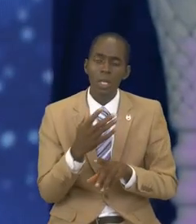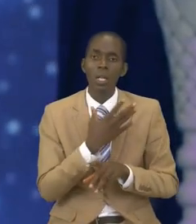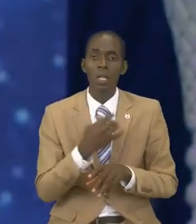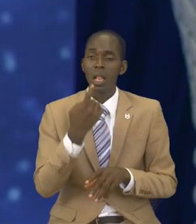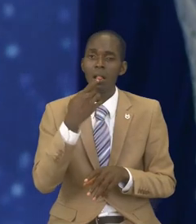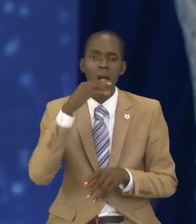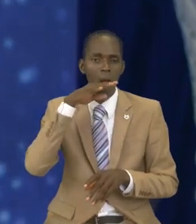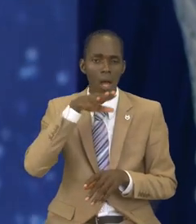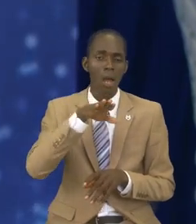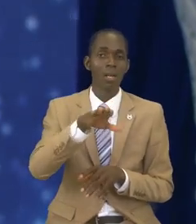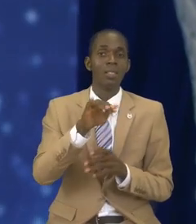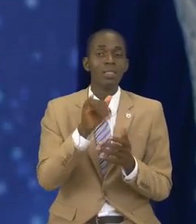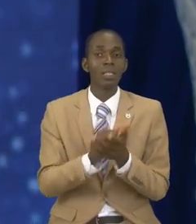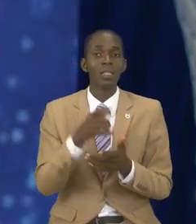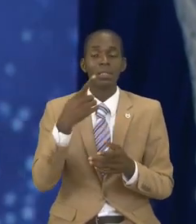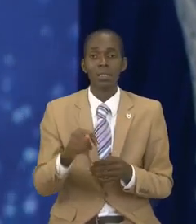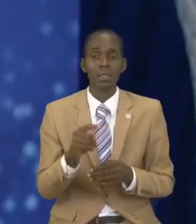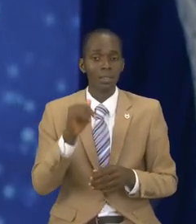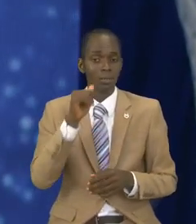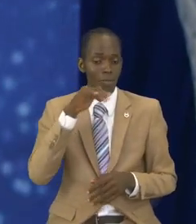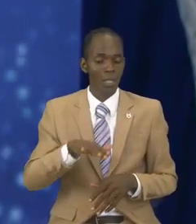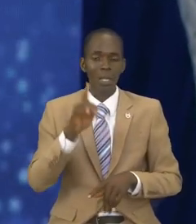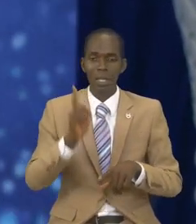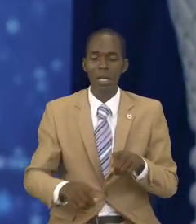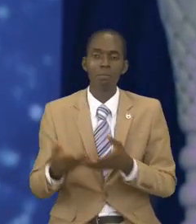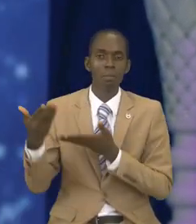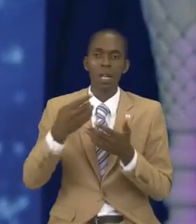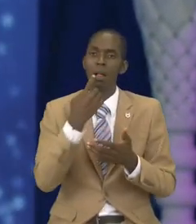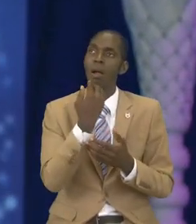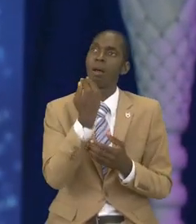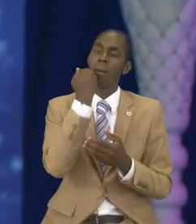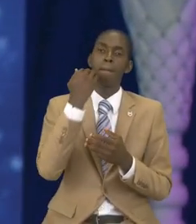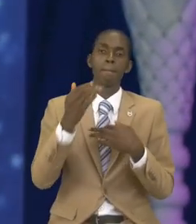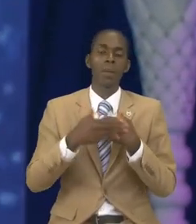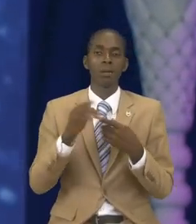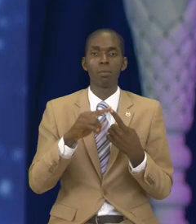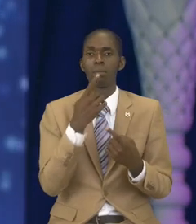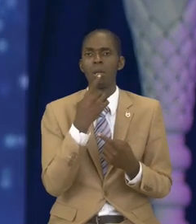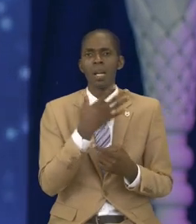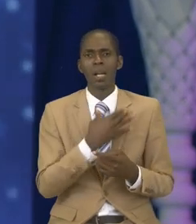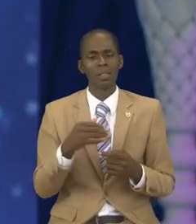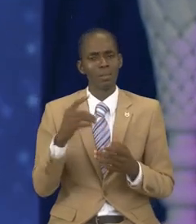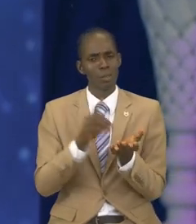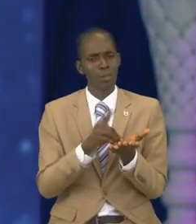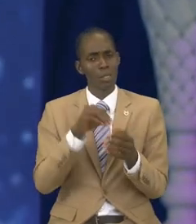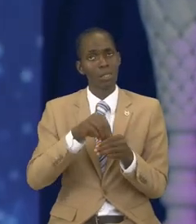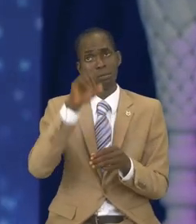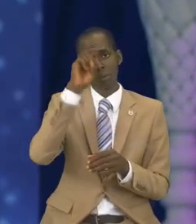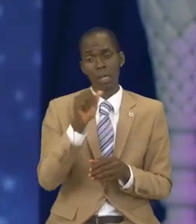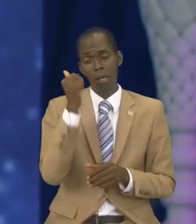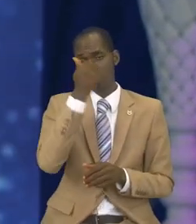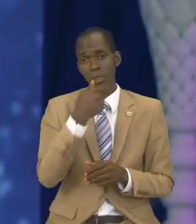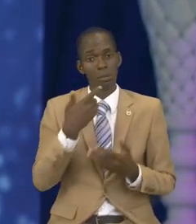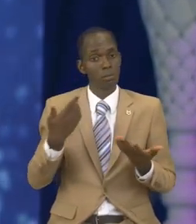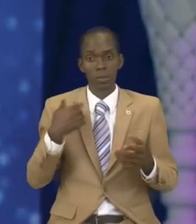That she could not bring the tongue in. And the doctors in South Africa said, there's nothing we can do to this. We cannot cut